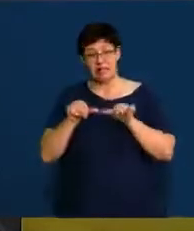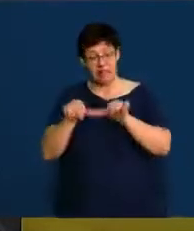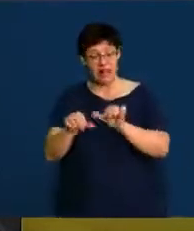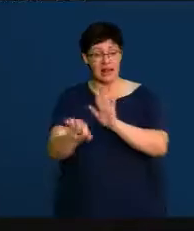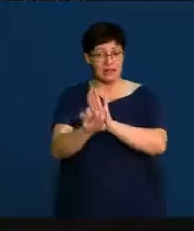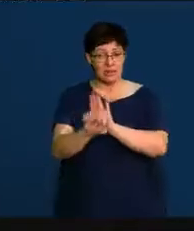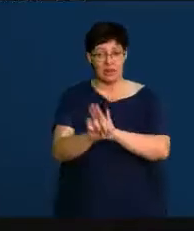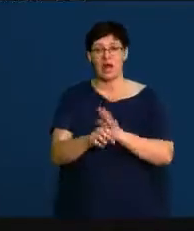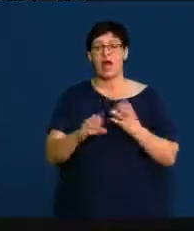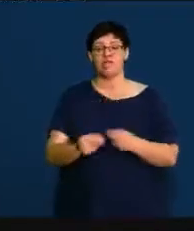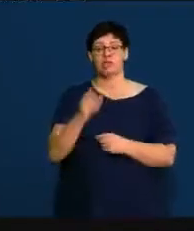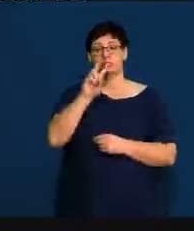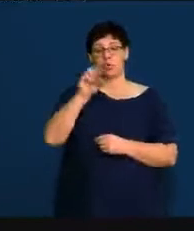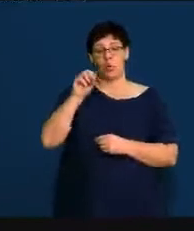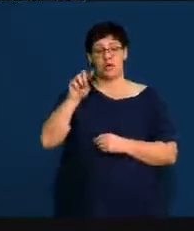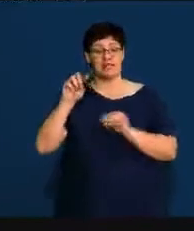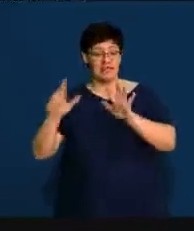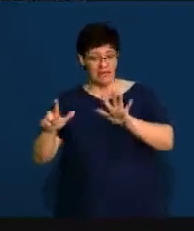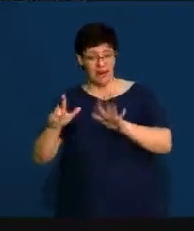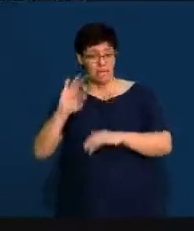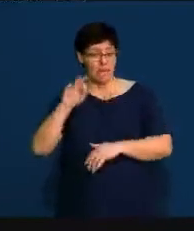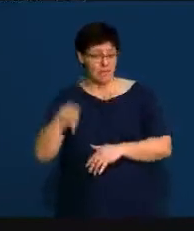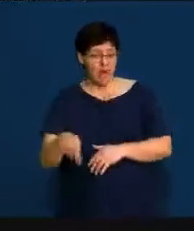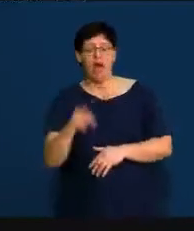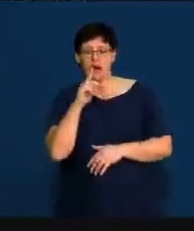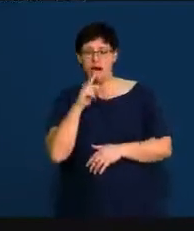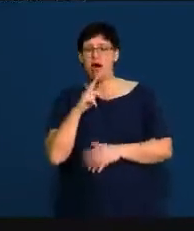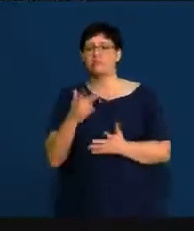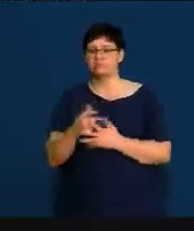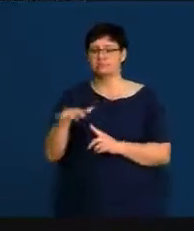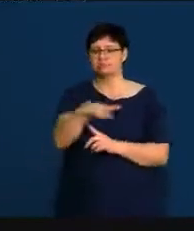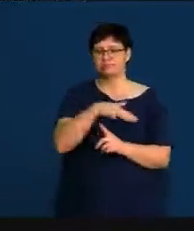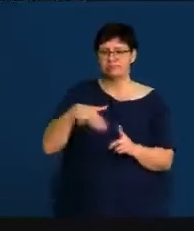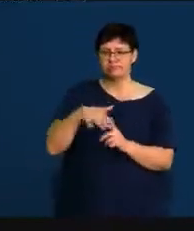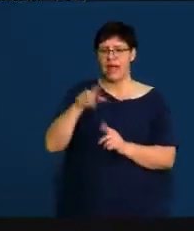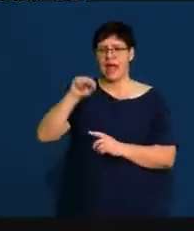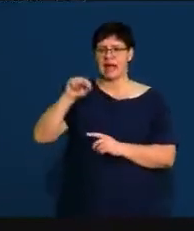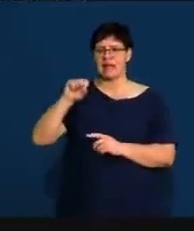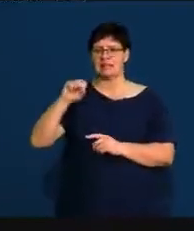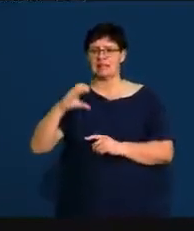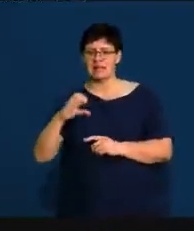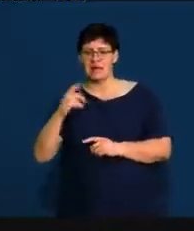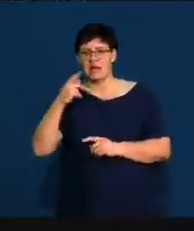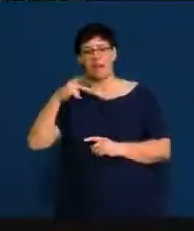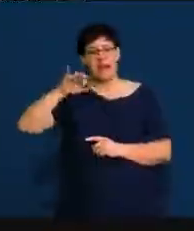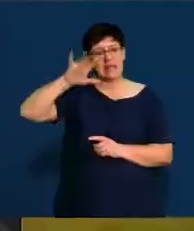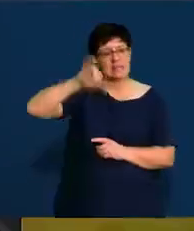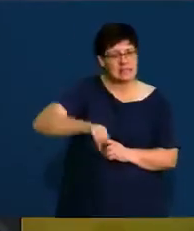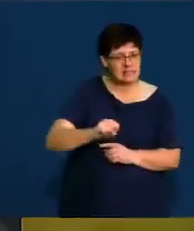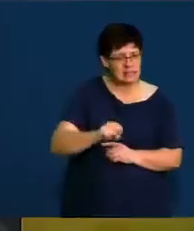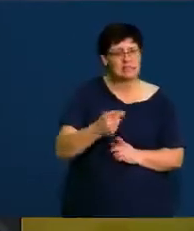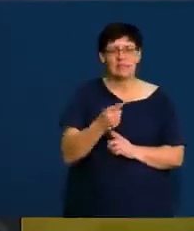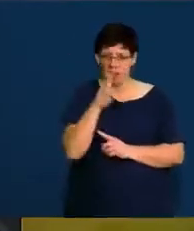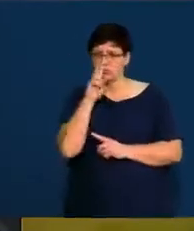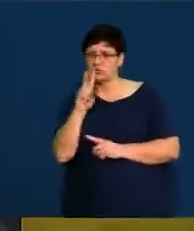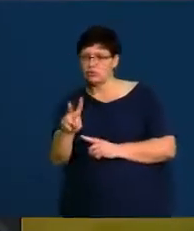examples, we had the 2017 map, which tested the site and situation of settlements. Bringing back your theory, notice the